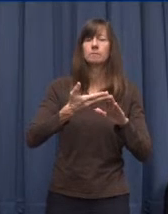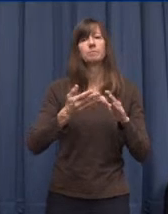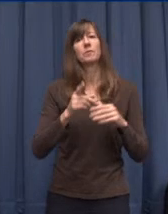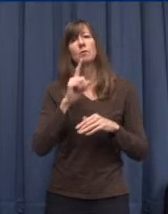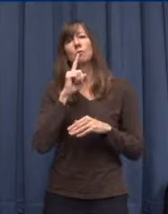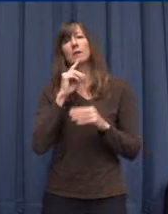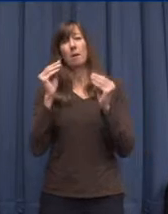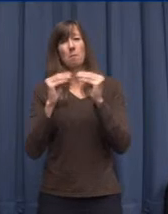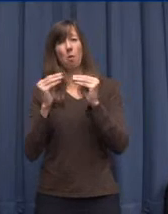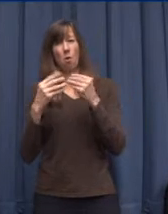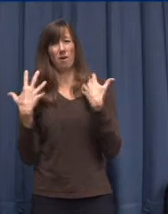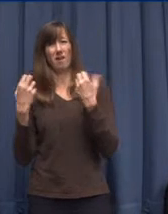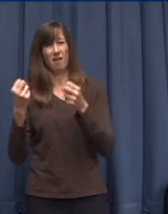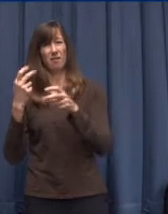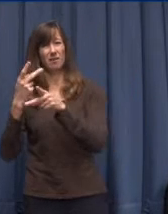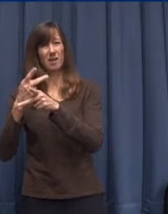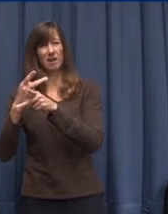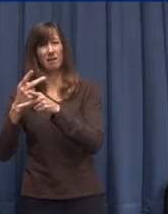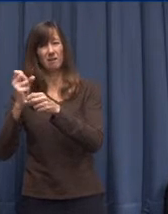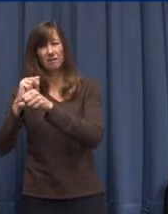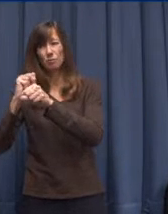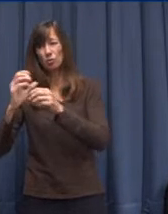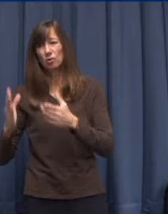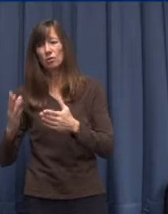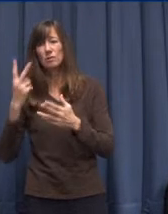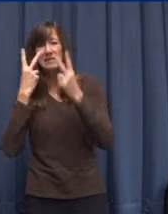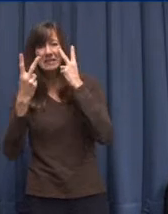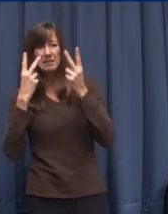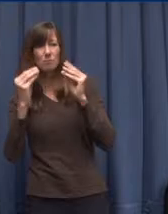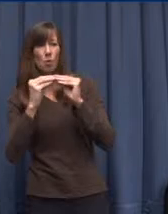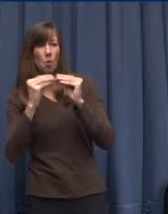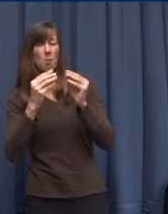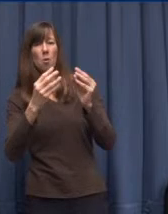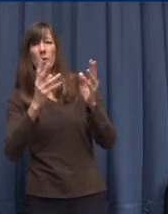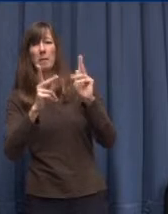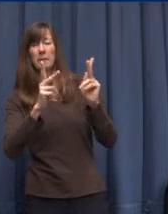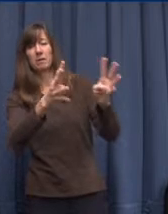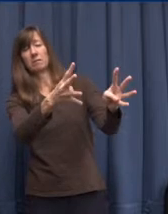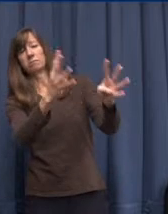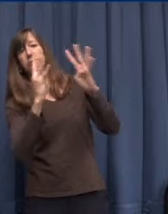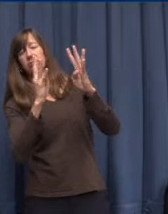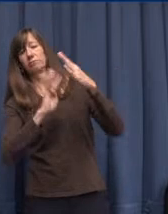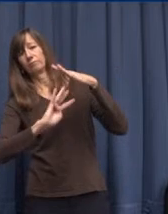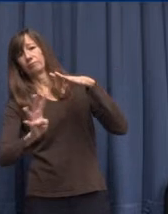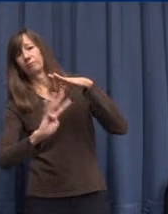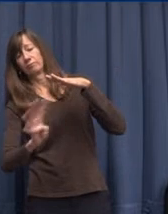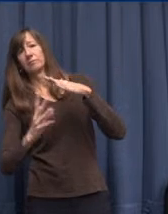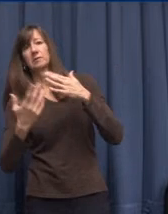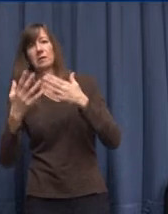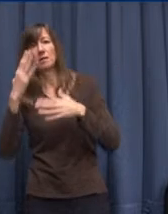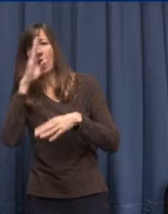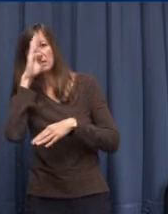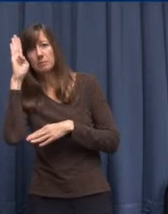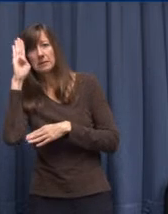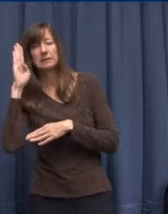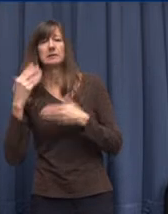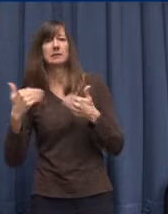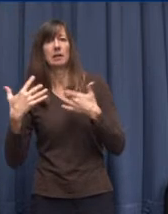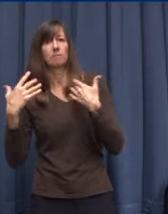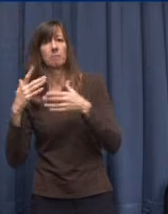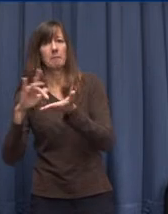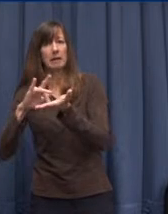folks coming into the hospitals and into our medical practices and other facilities. Our first